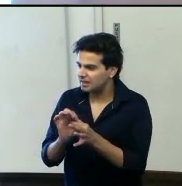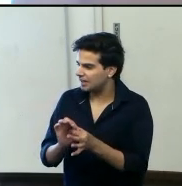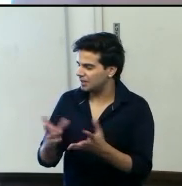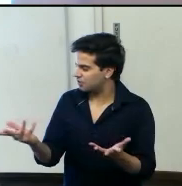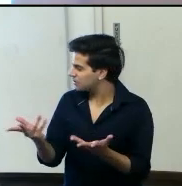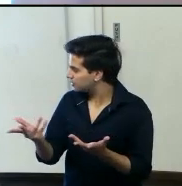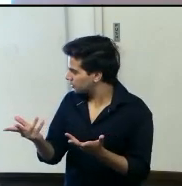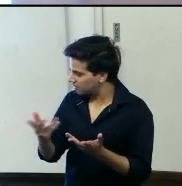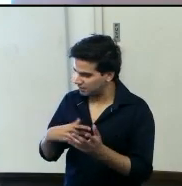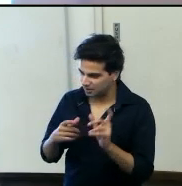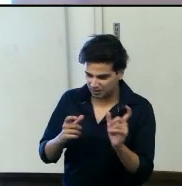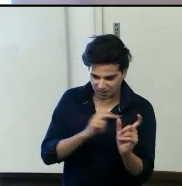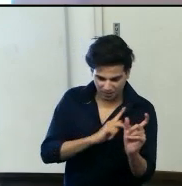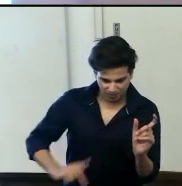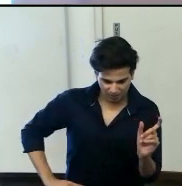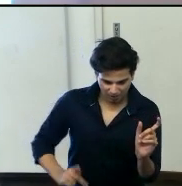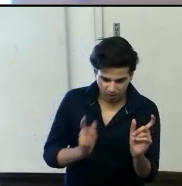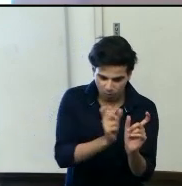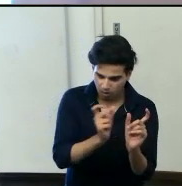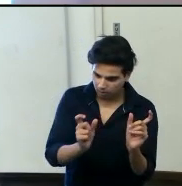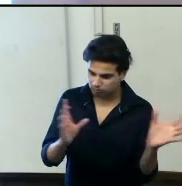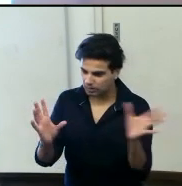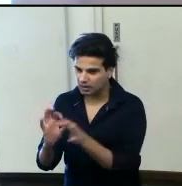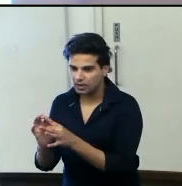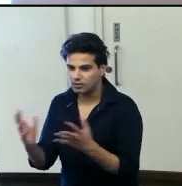with these Kannada letters?